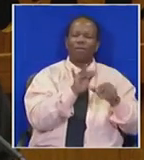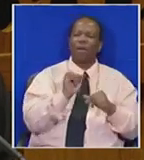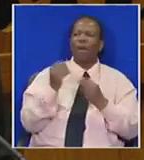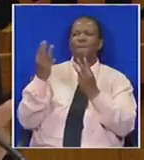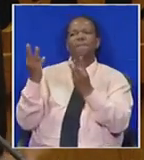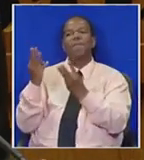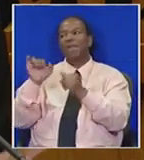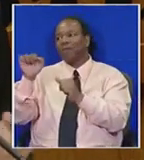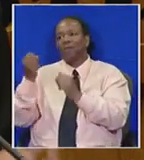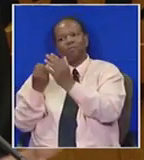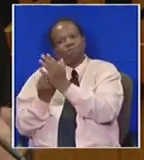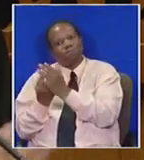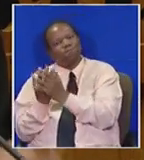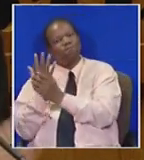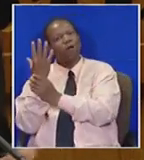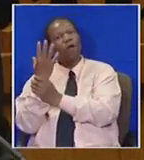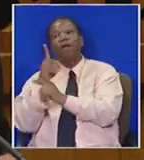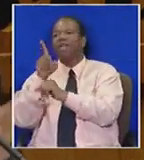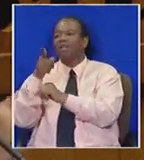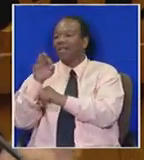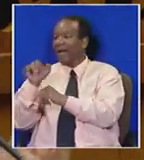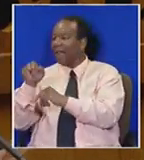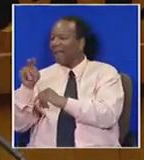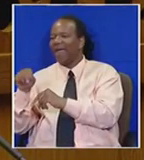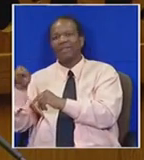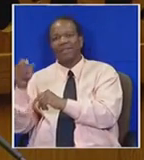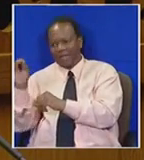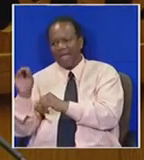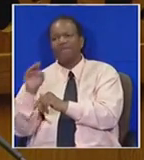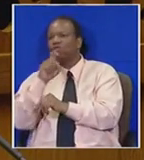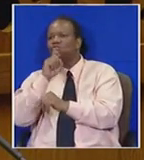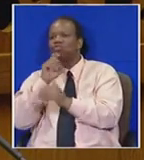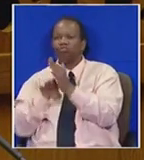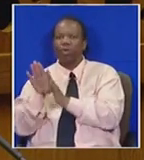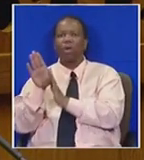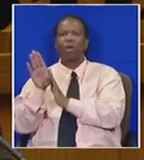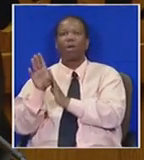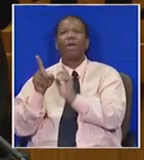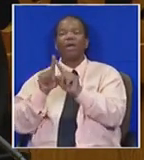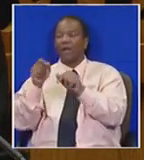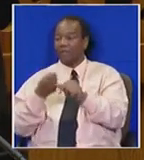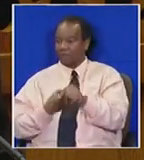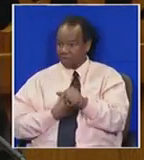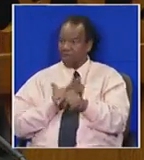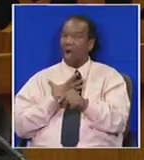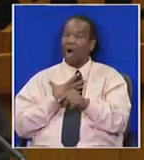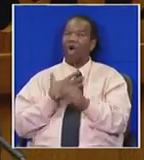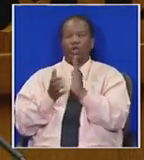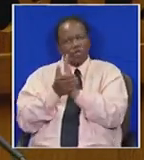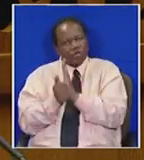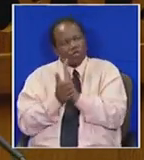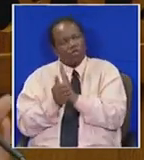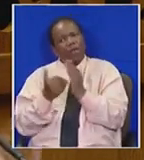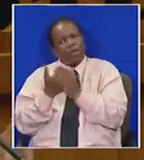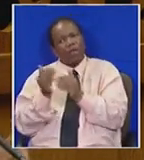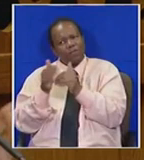bloom, to unleash and let the talents of South Africans shine, to equip the young with skills so that they can shape the